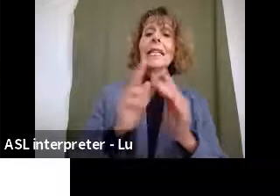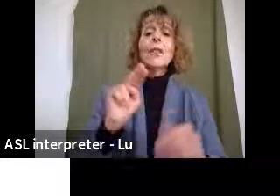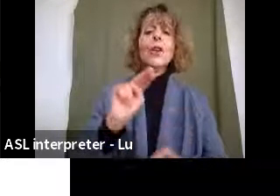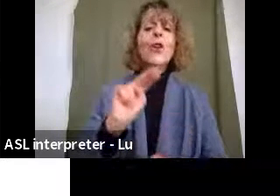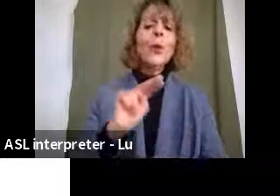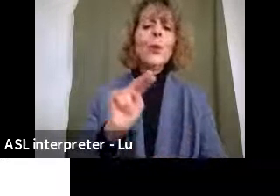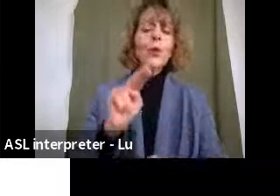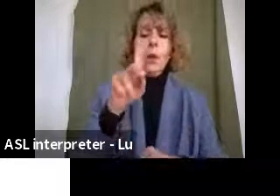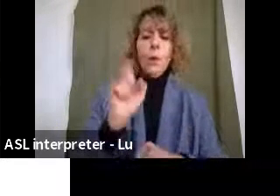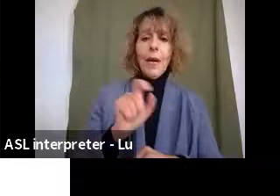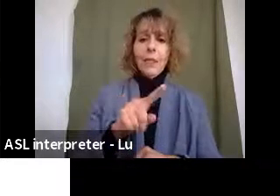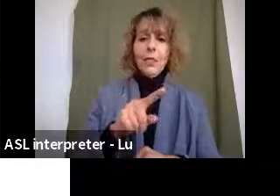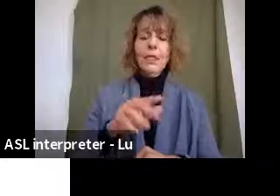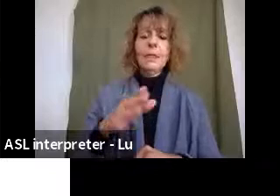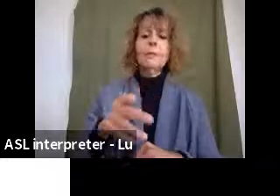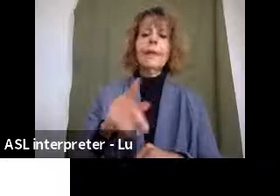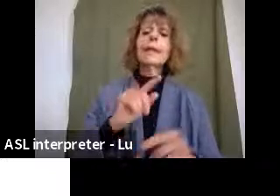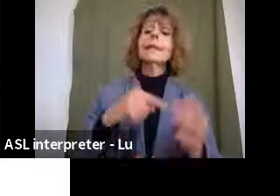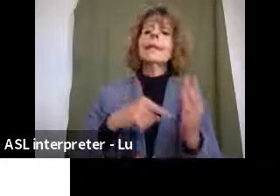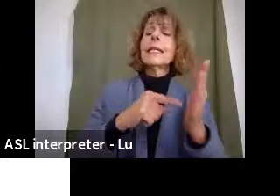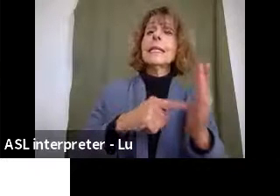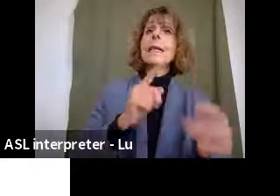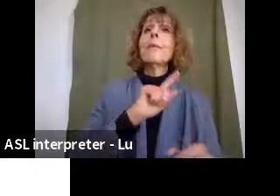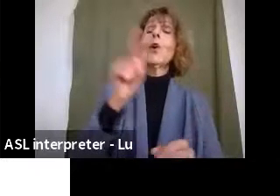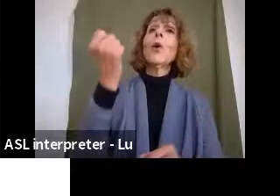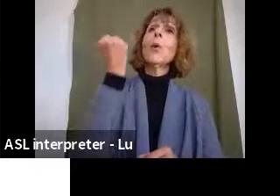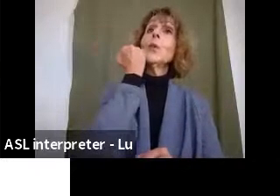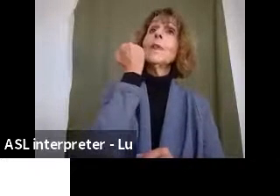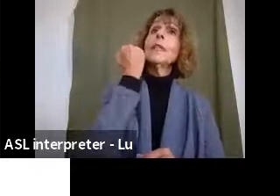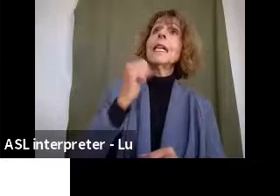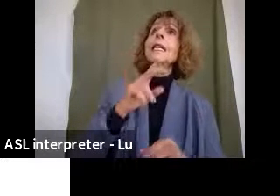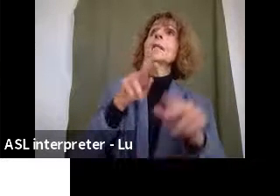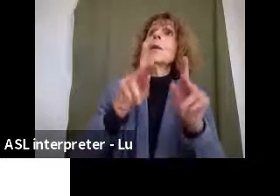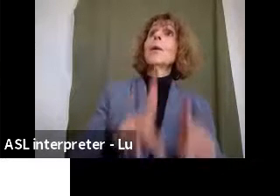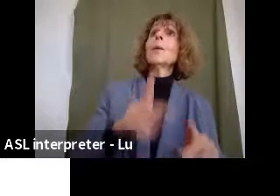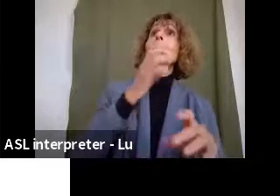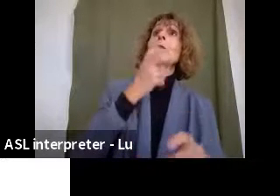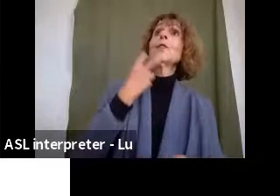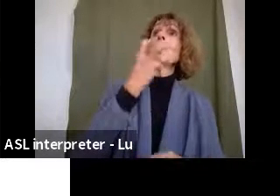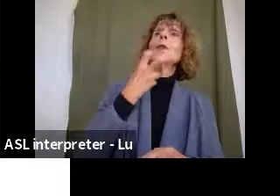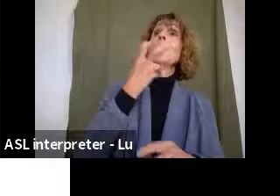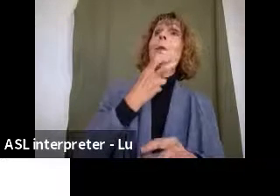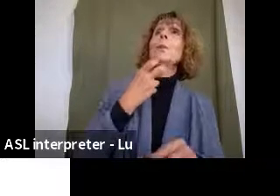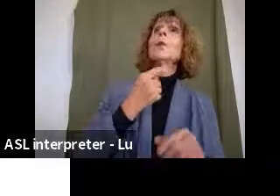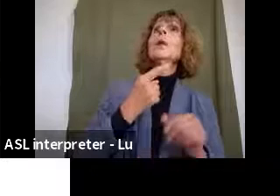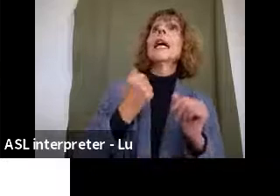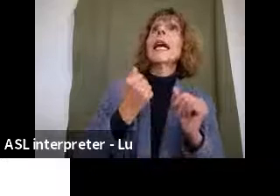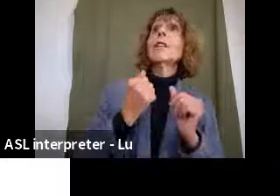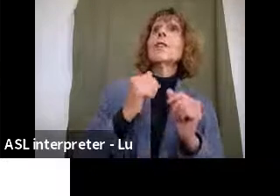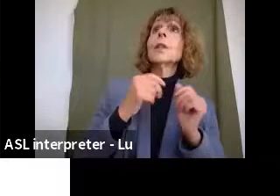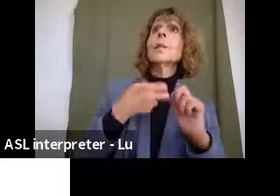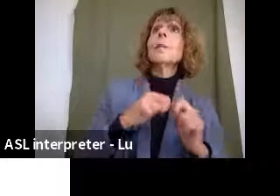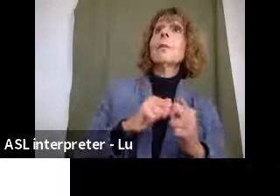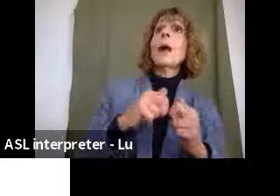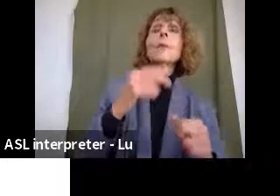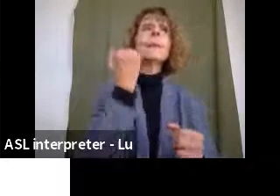you're a dentist. Well, that automatically says to the person, I'm supposed to say yes, regardless.